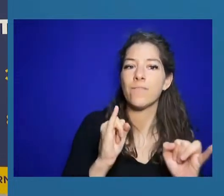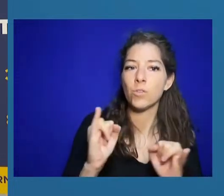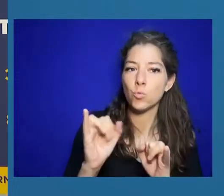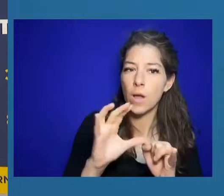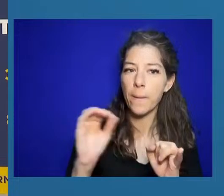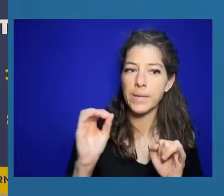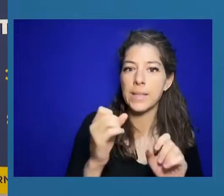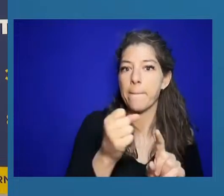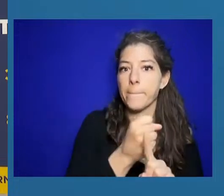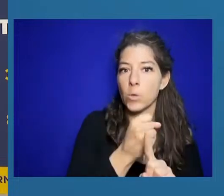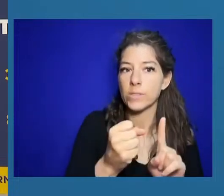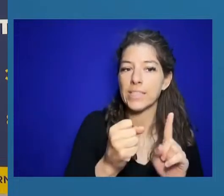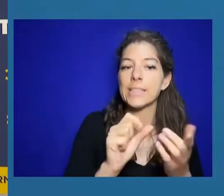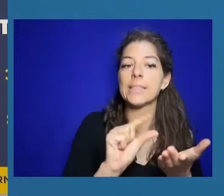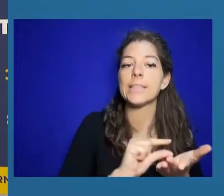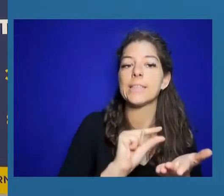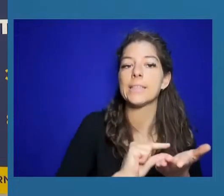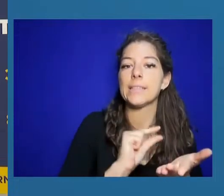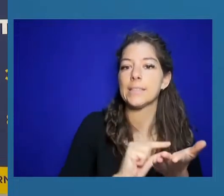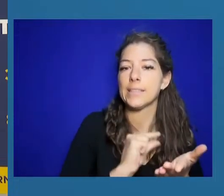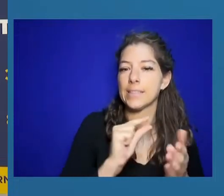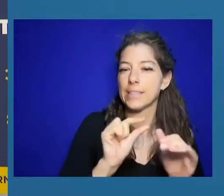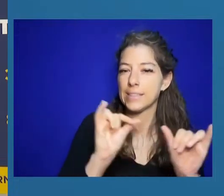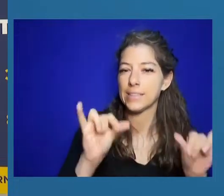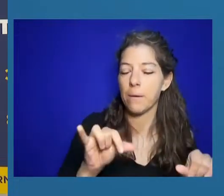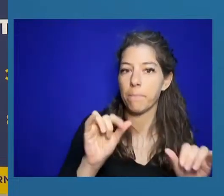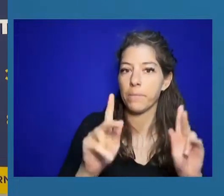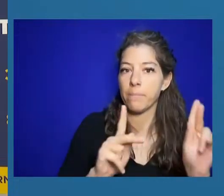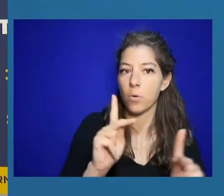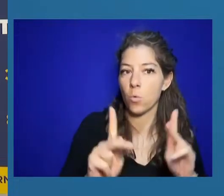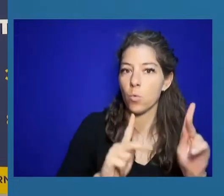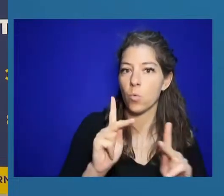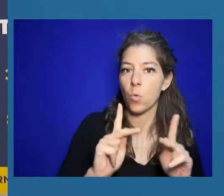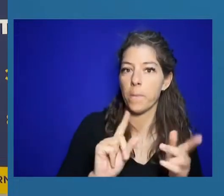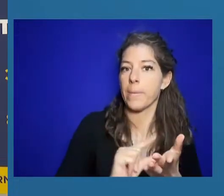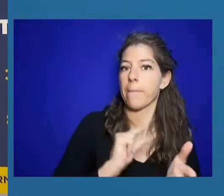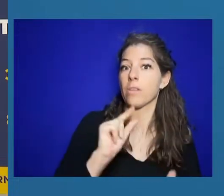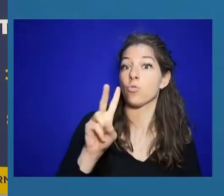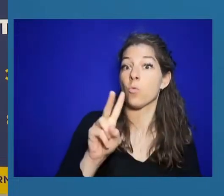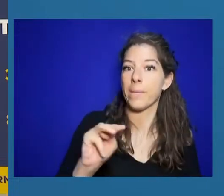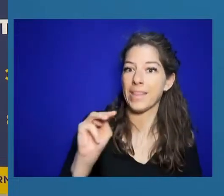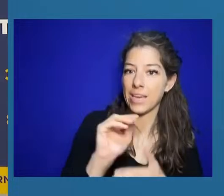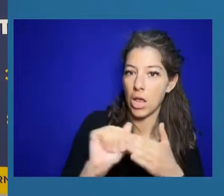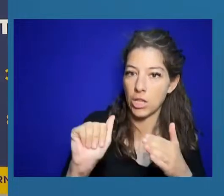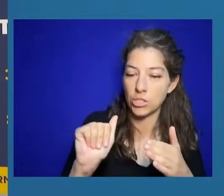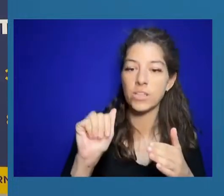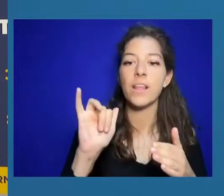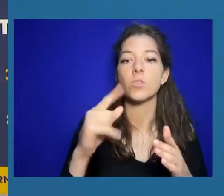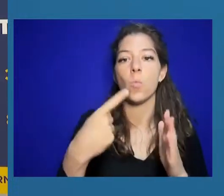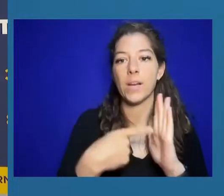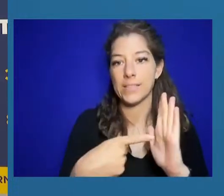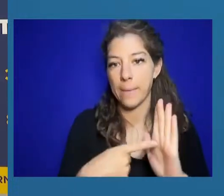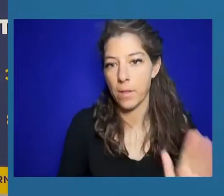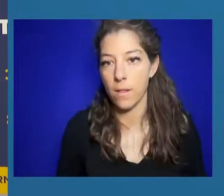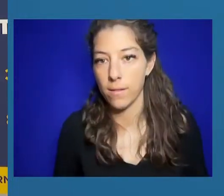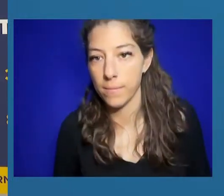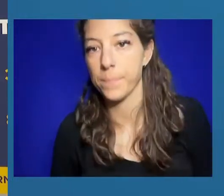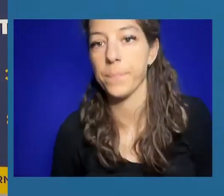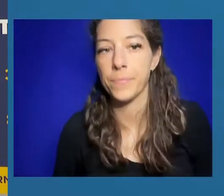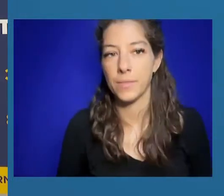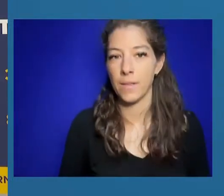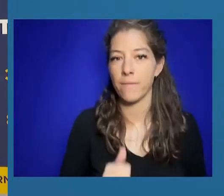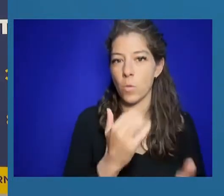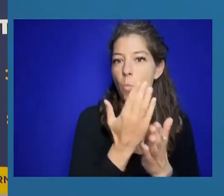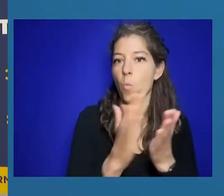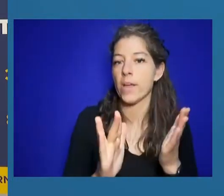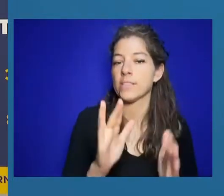abusing and skimming the system. People were giving them self-payments of $2 million. So that's an example of the kind of waste, fraud, and